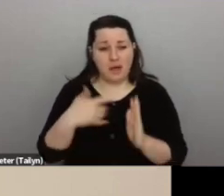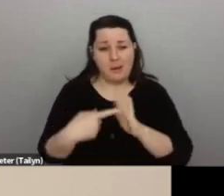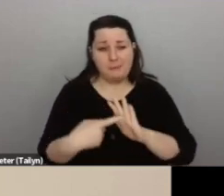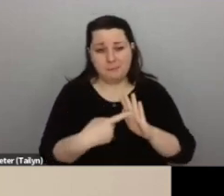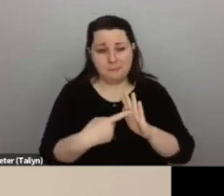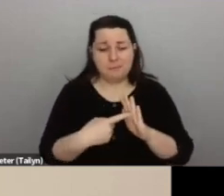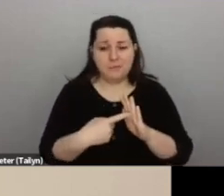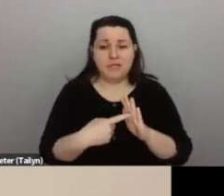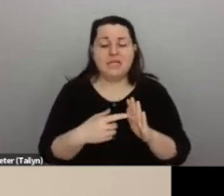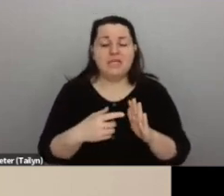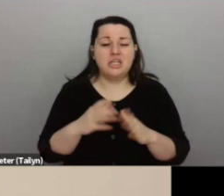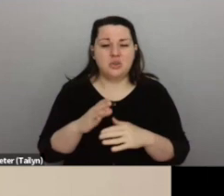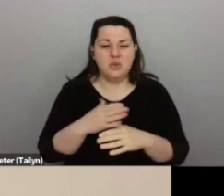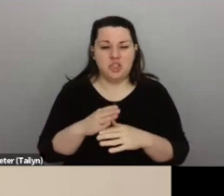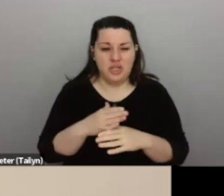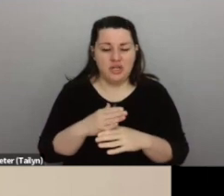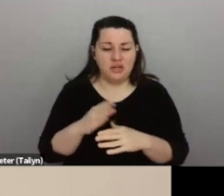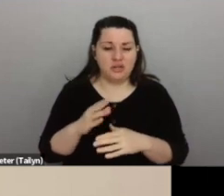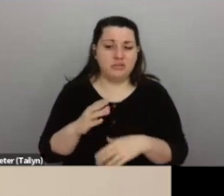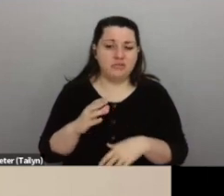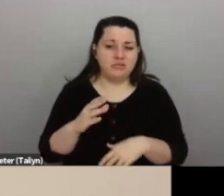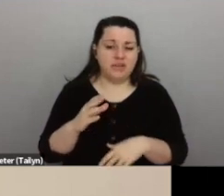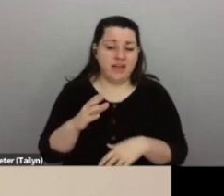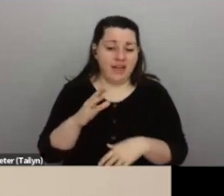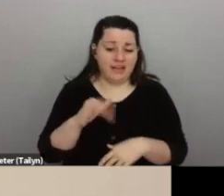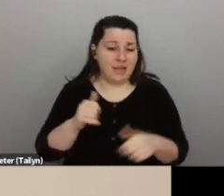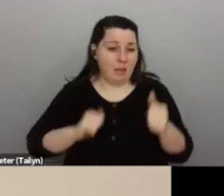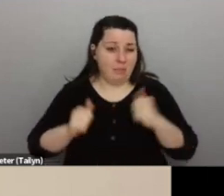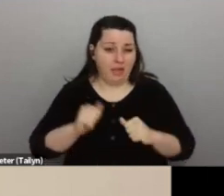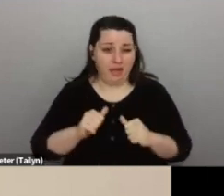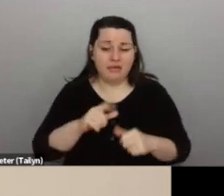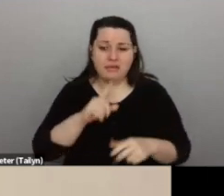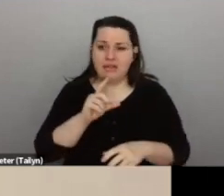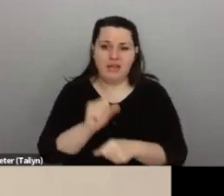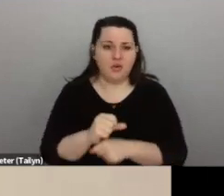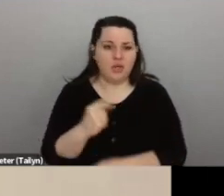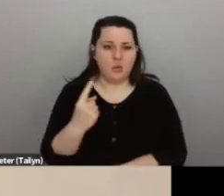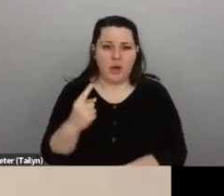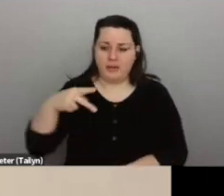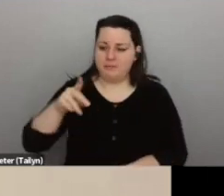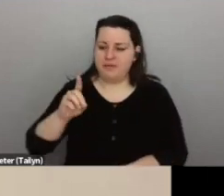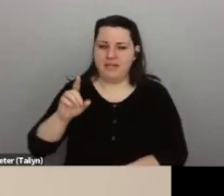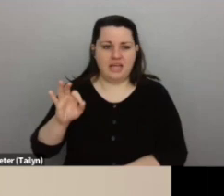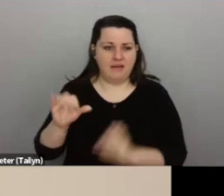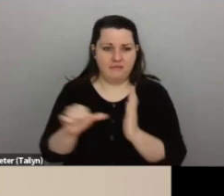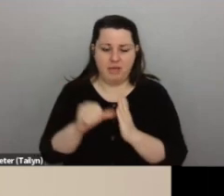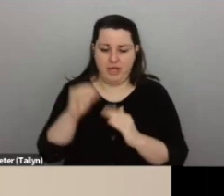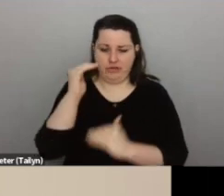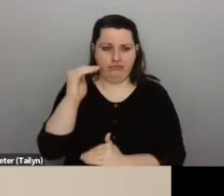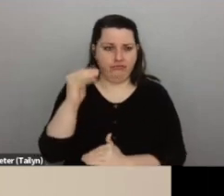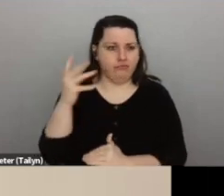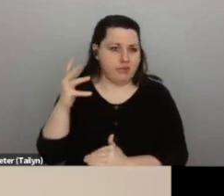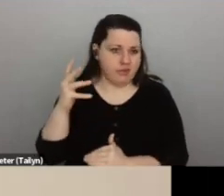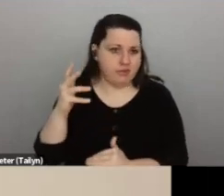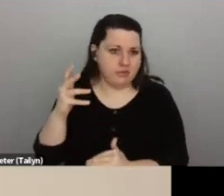a play that is literally one PDF page long